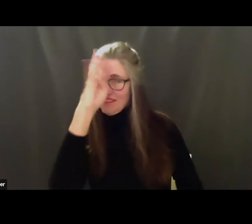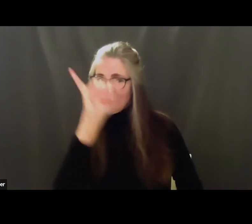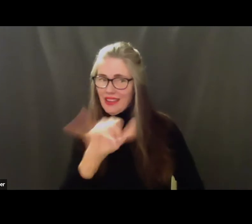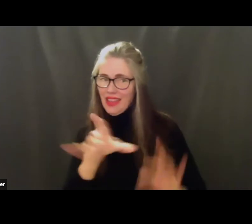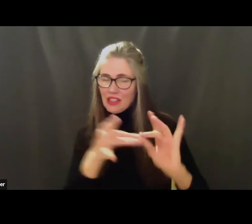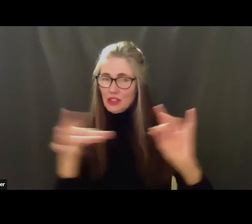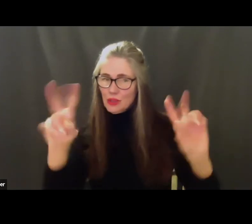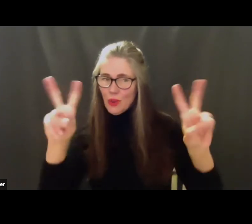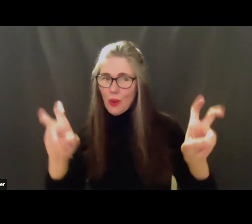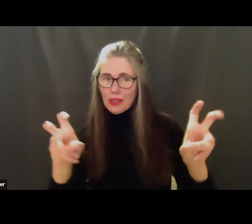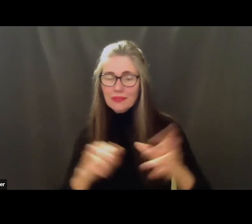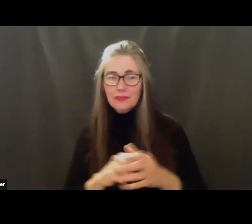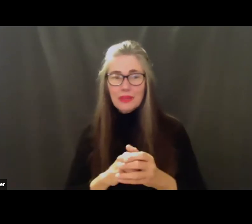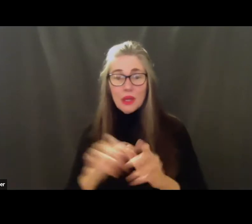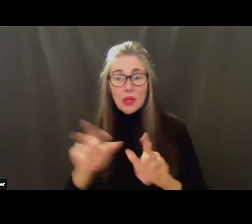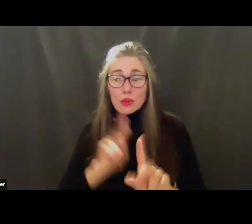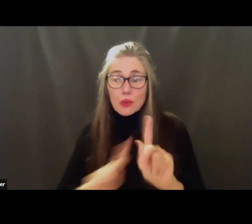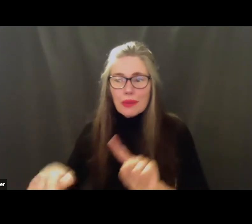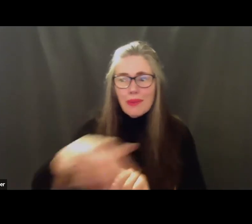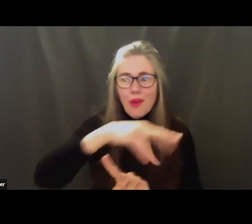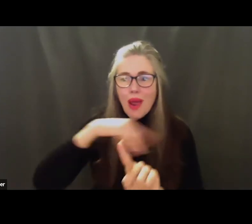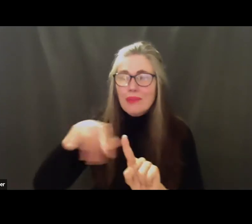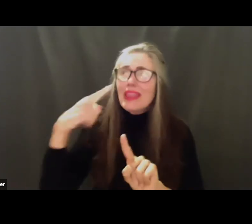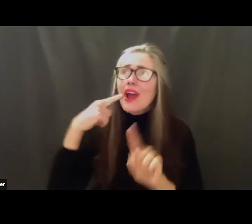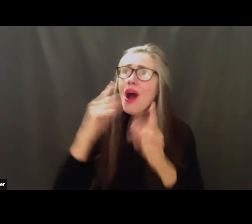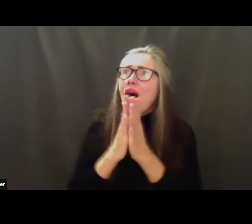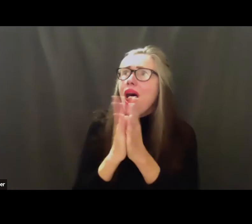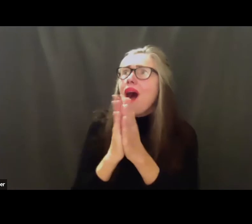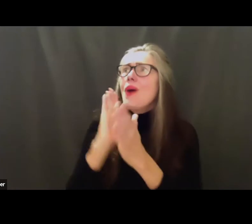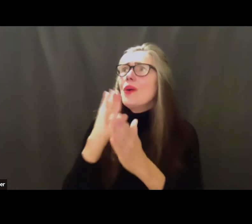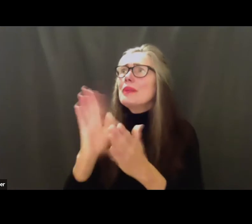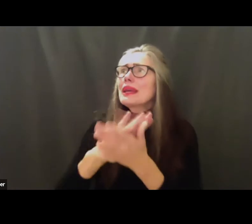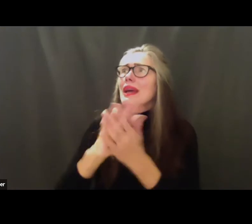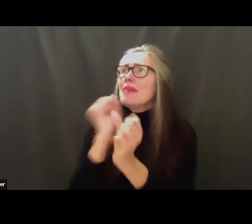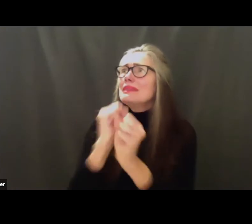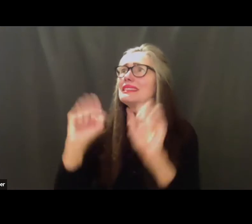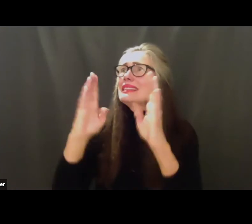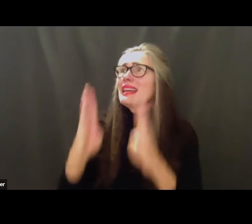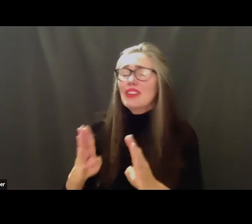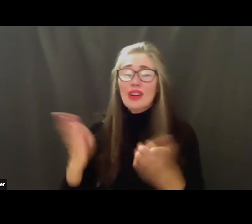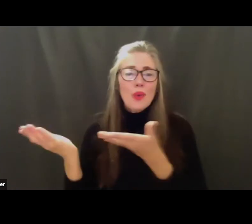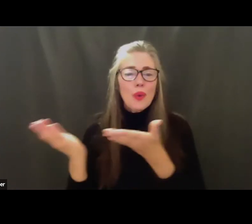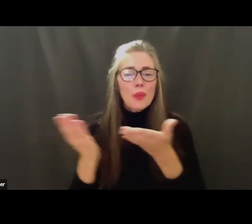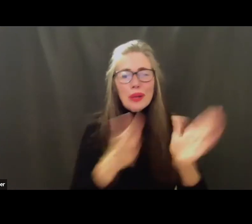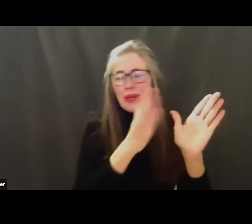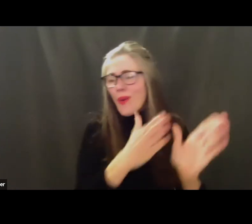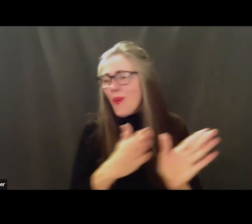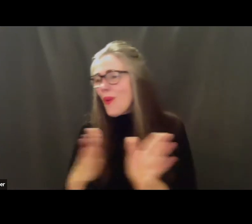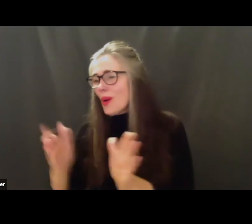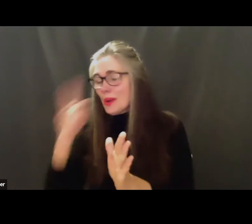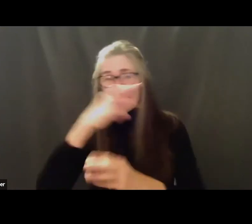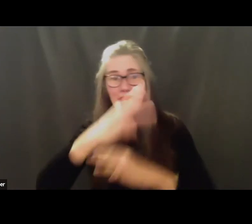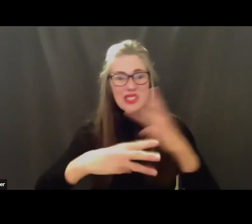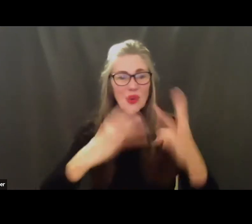him, and he's embraced as a savior who will bring order to a disordered world. And yet, day